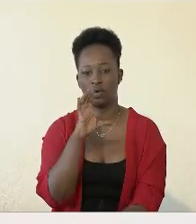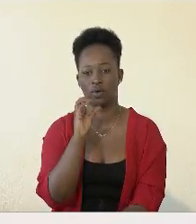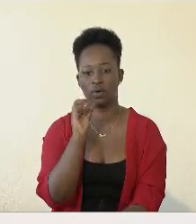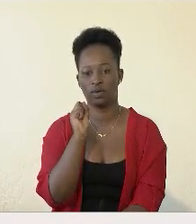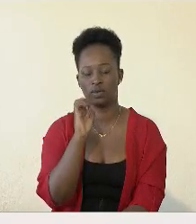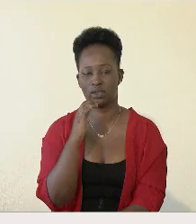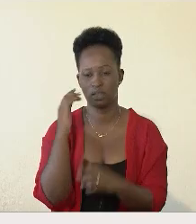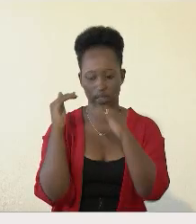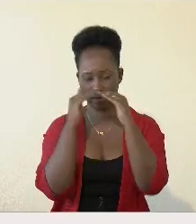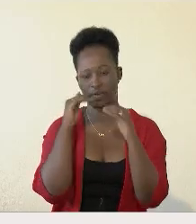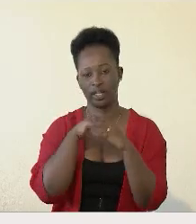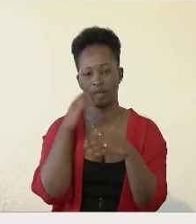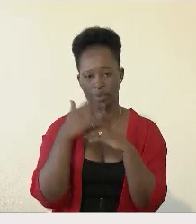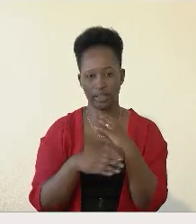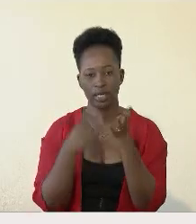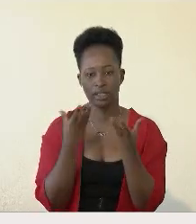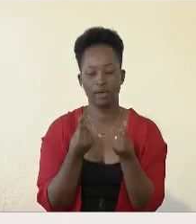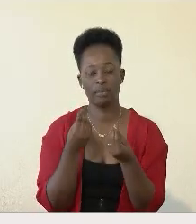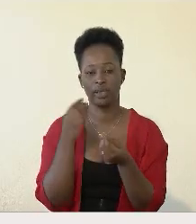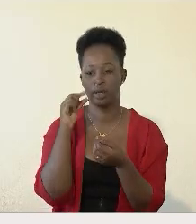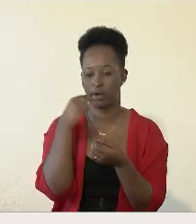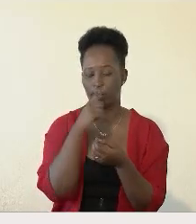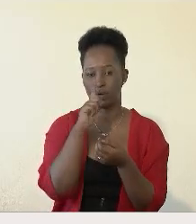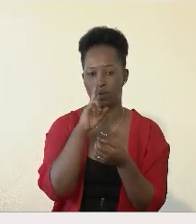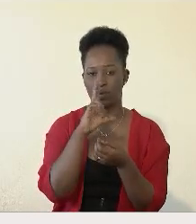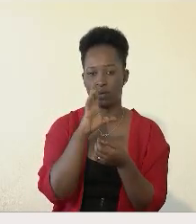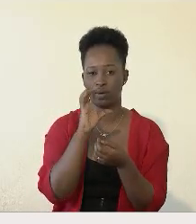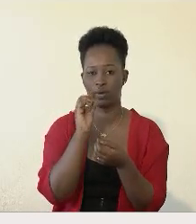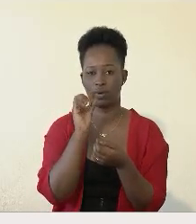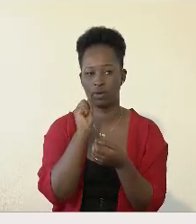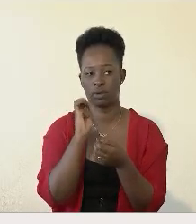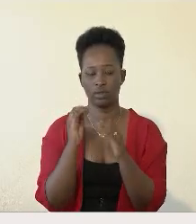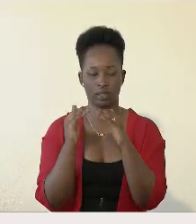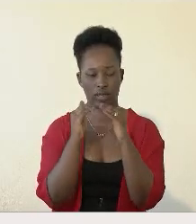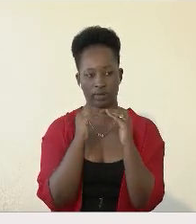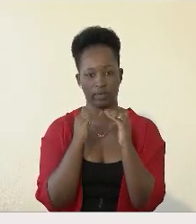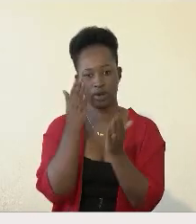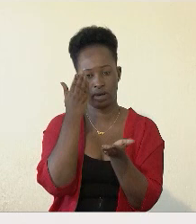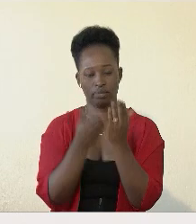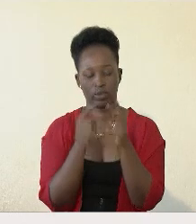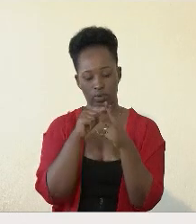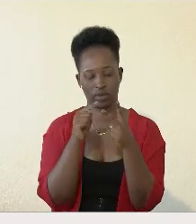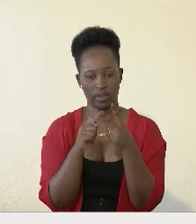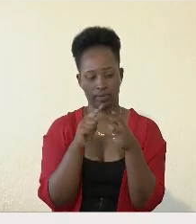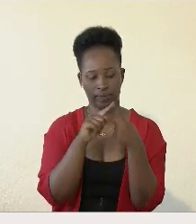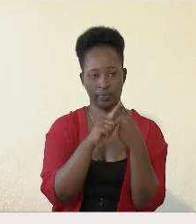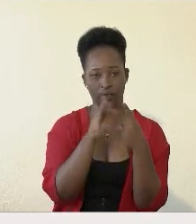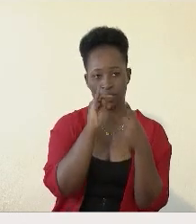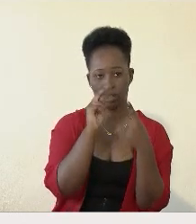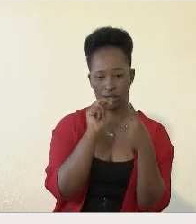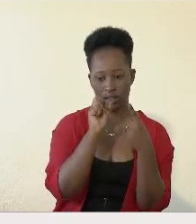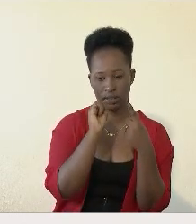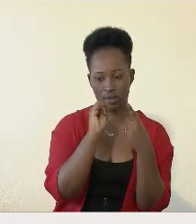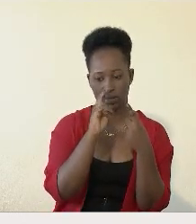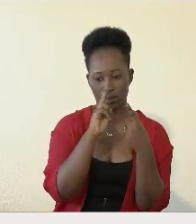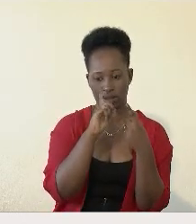blood. So simply, the glucose level is balanced by two things: the insulin lowering the